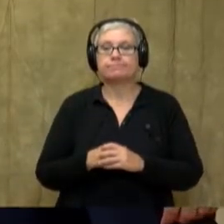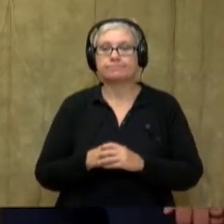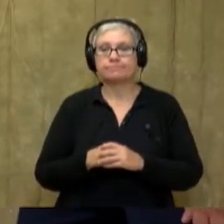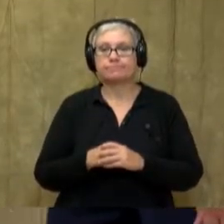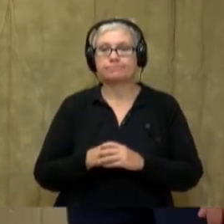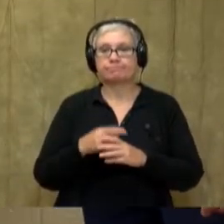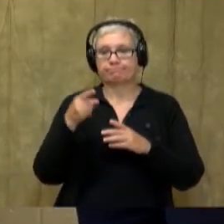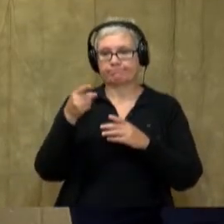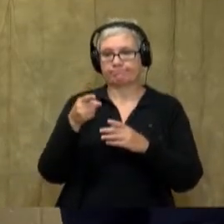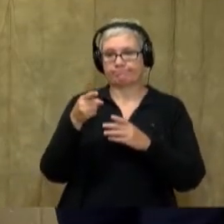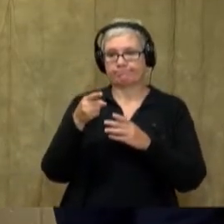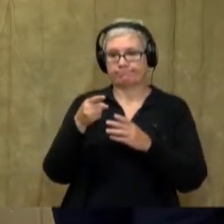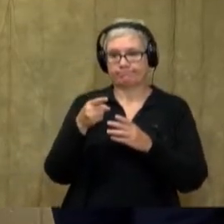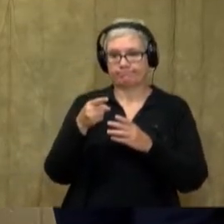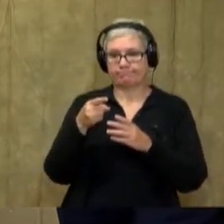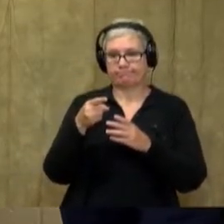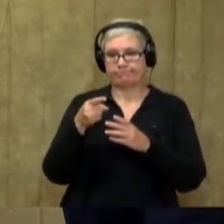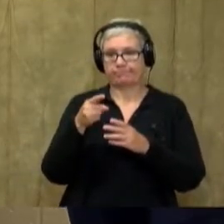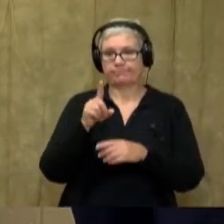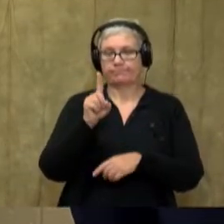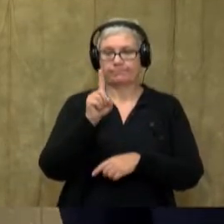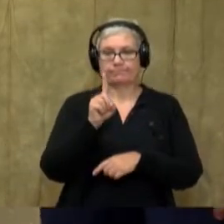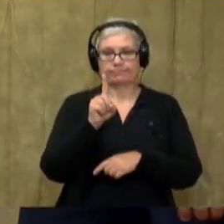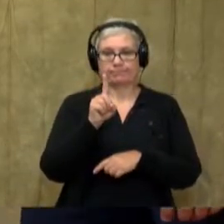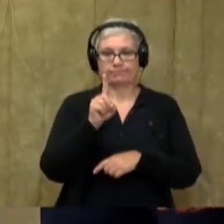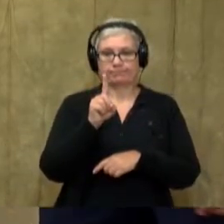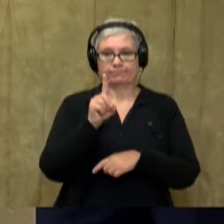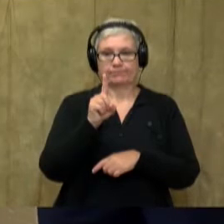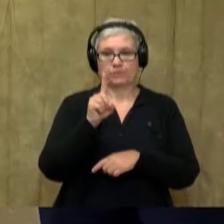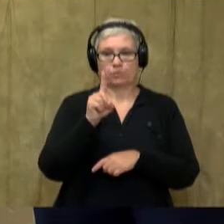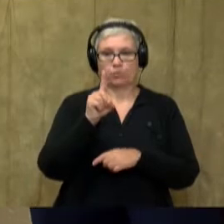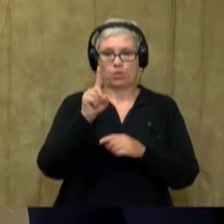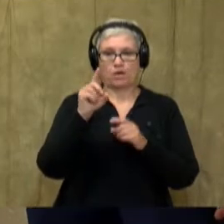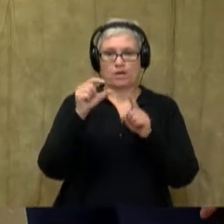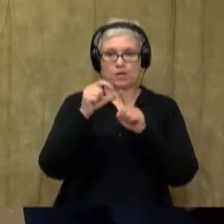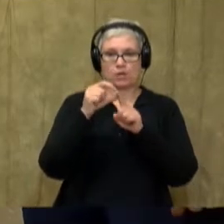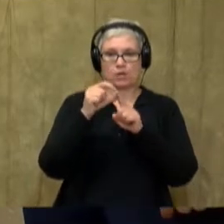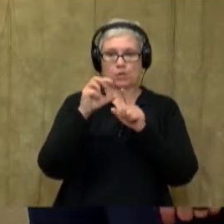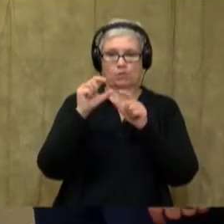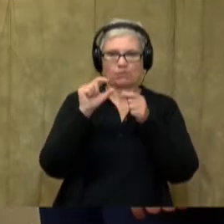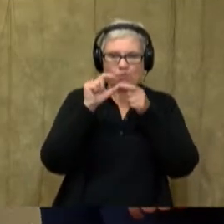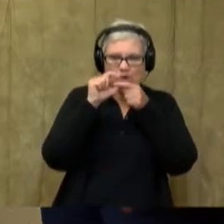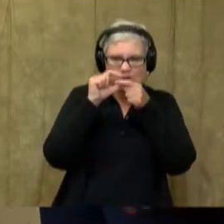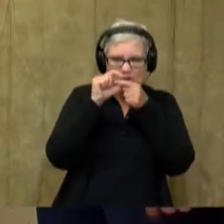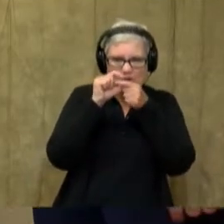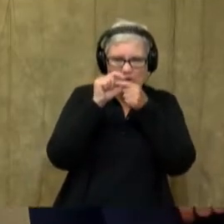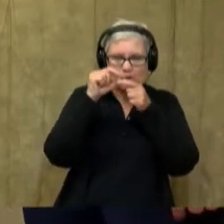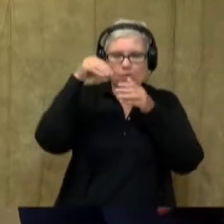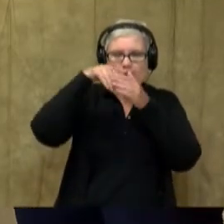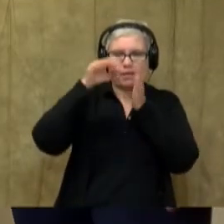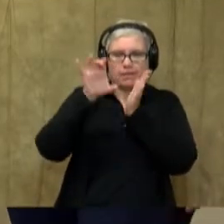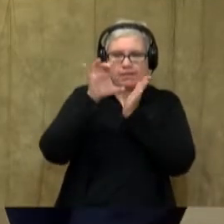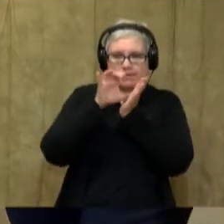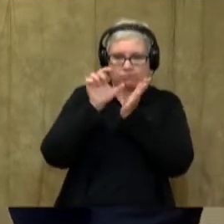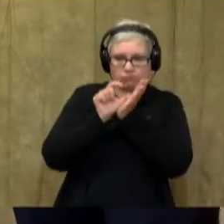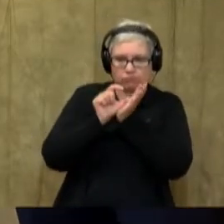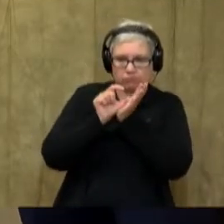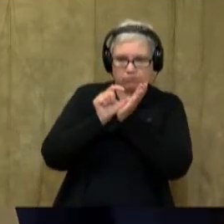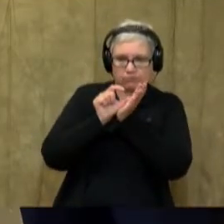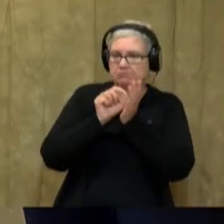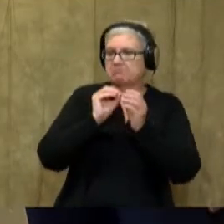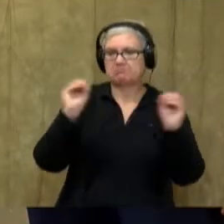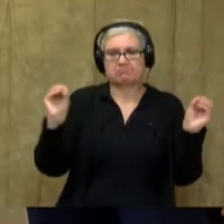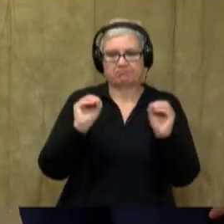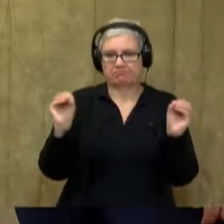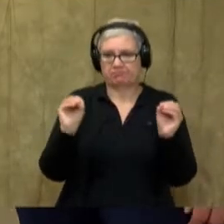we can see that I've got 1 cube in the very center that has no faces painted at